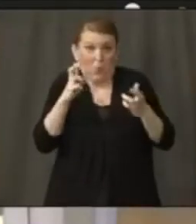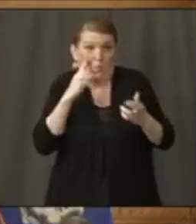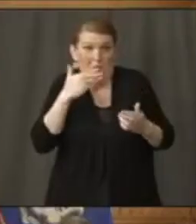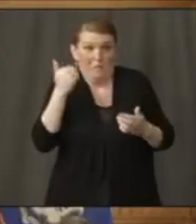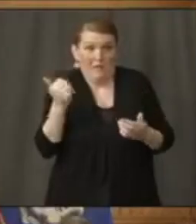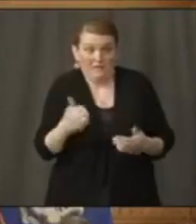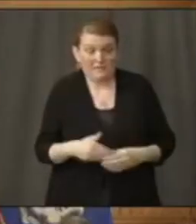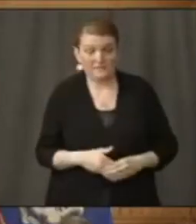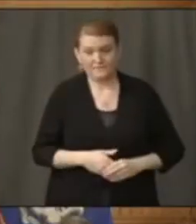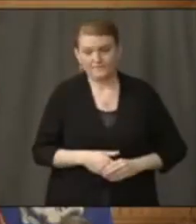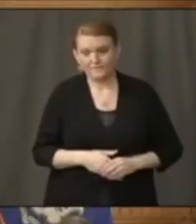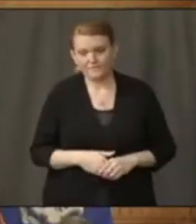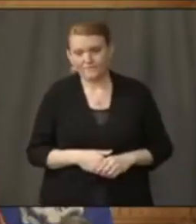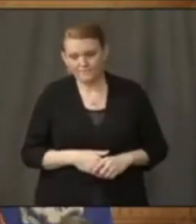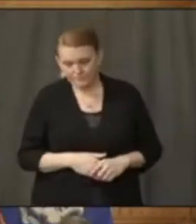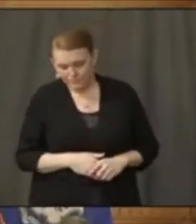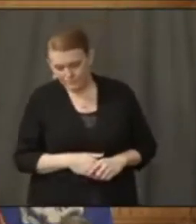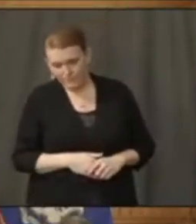Thank you.